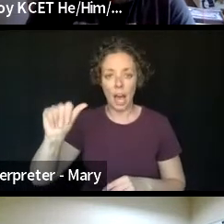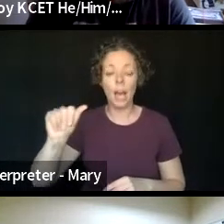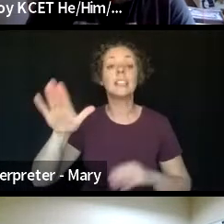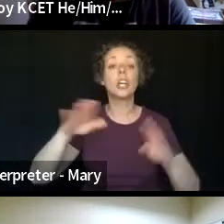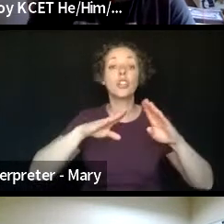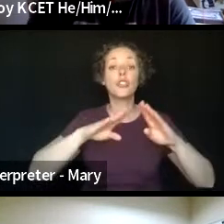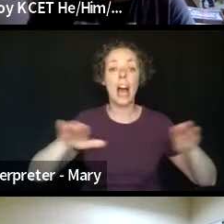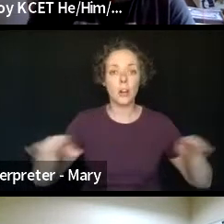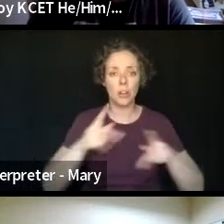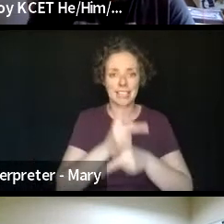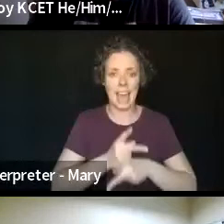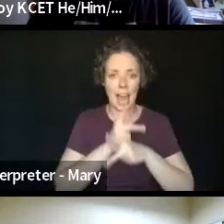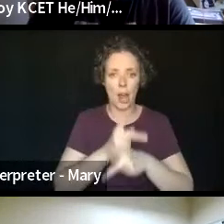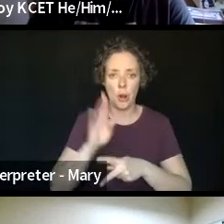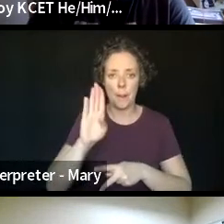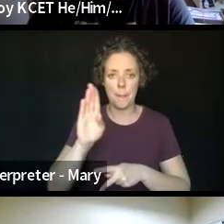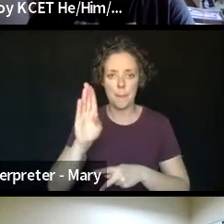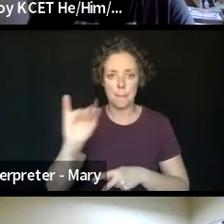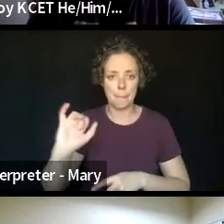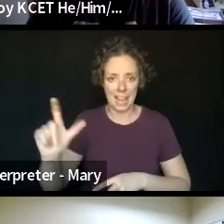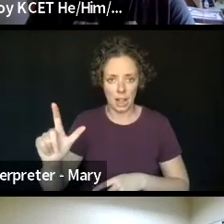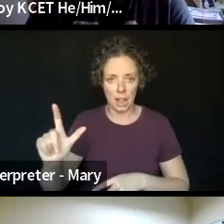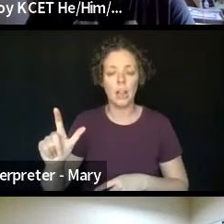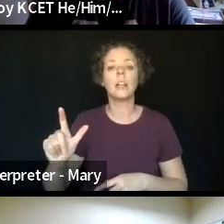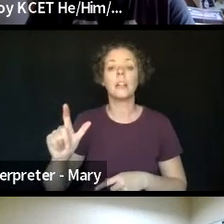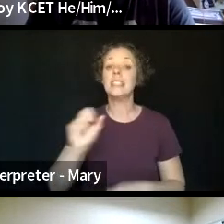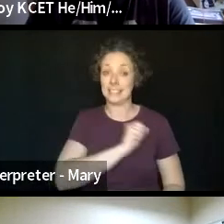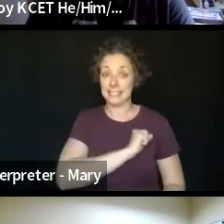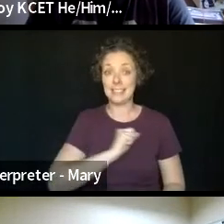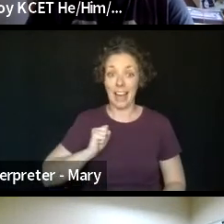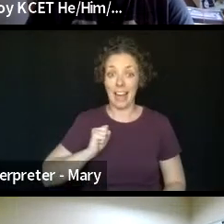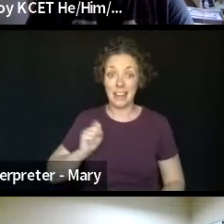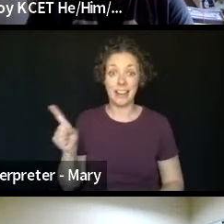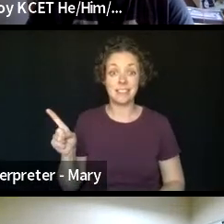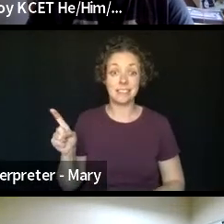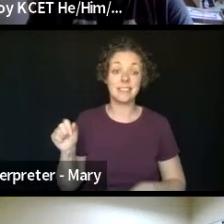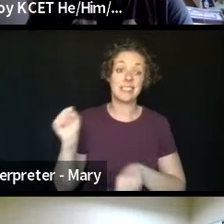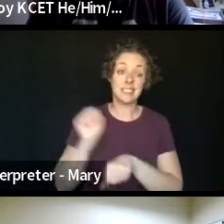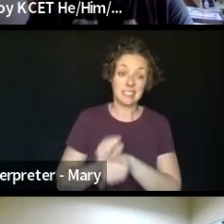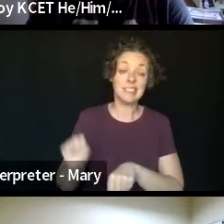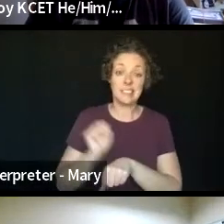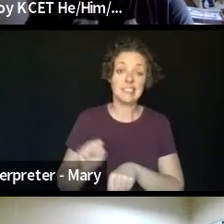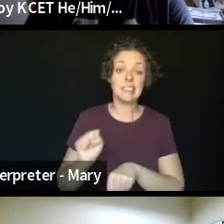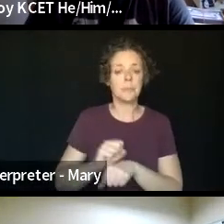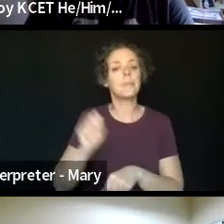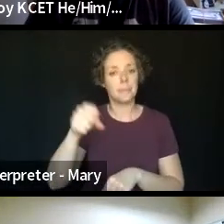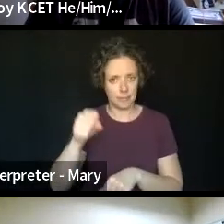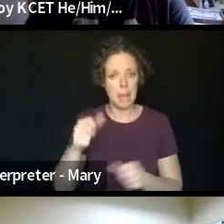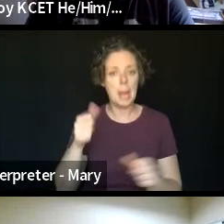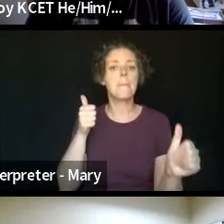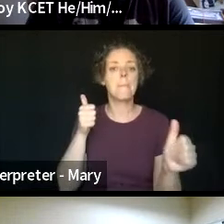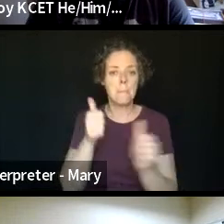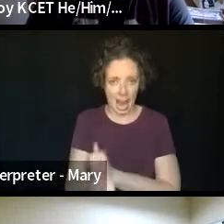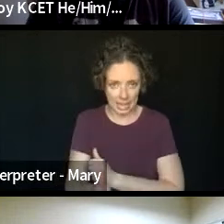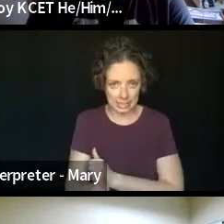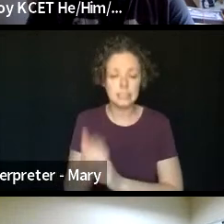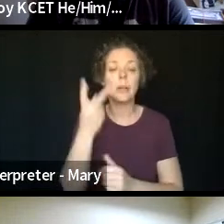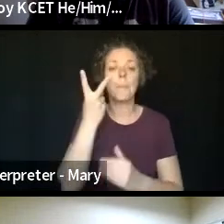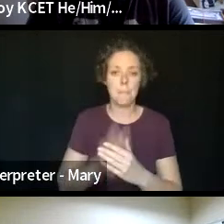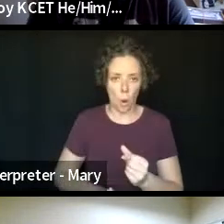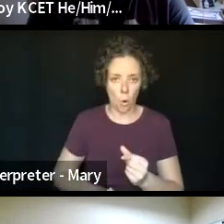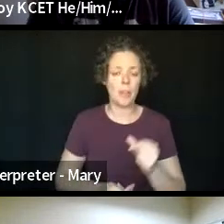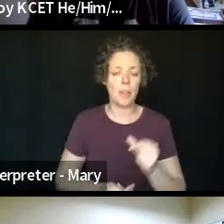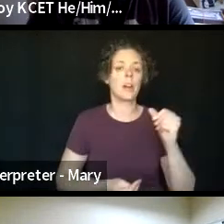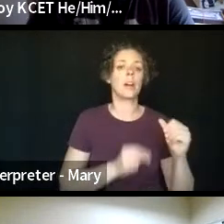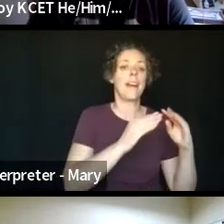bill that the Senate worked on. It did end up passing both